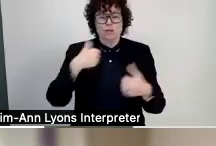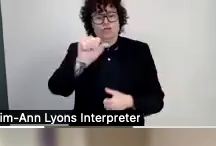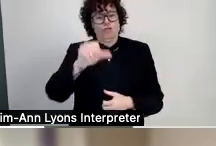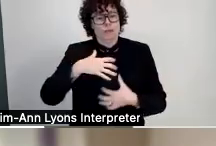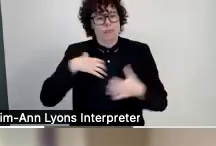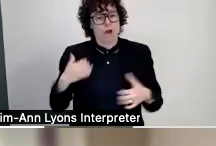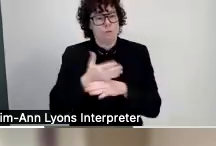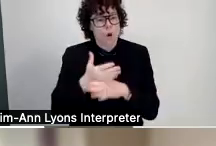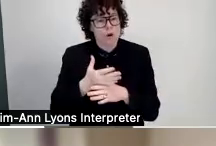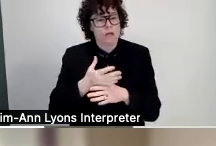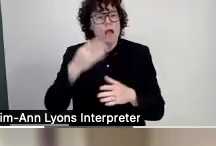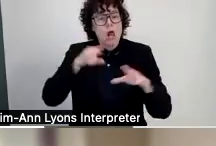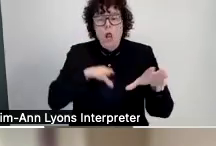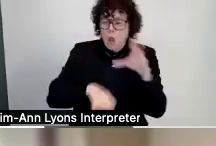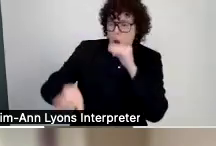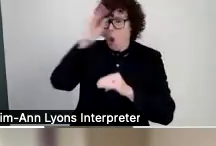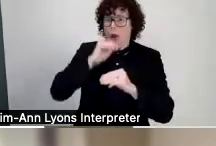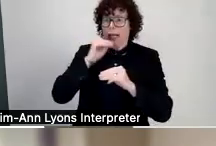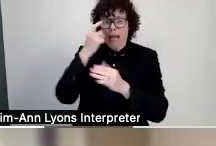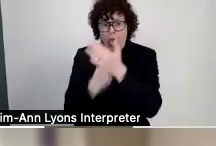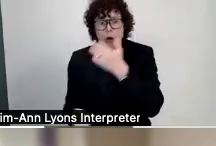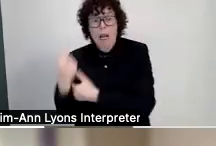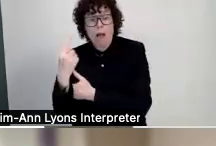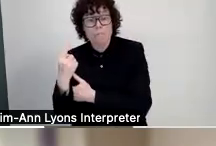capability. We also give specific information to